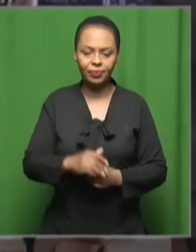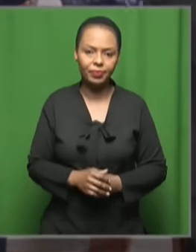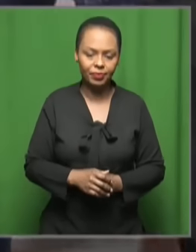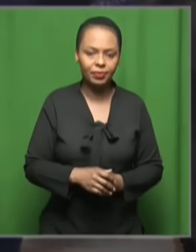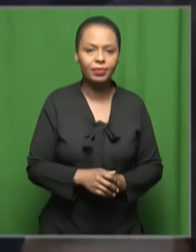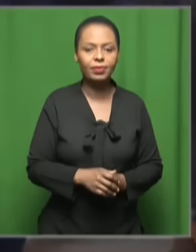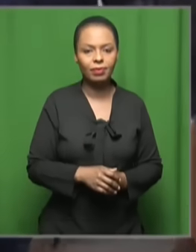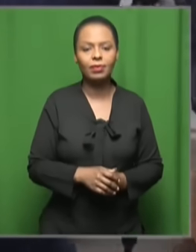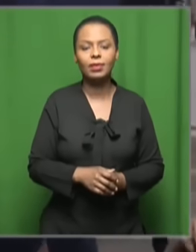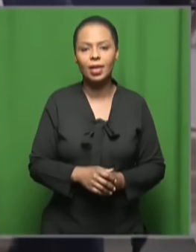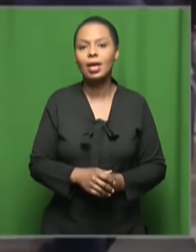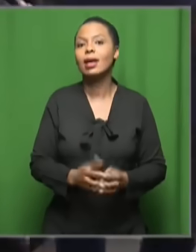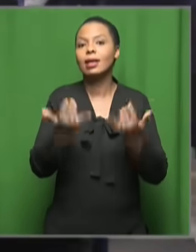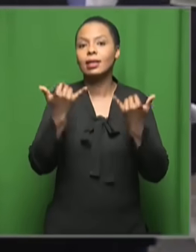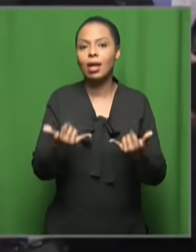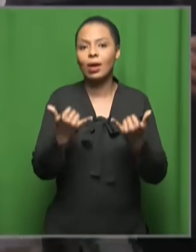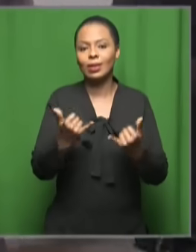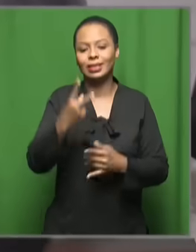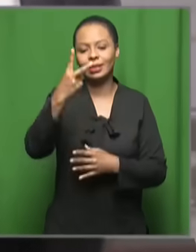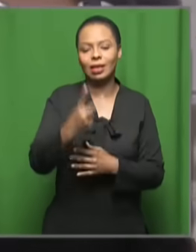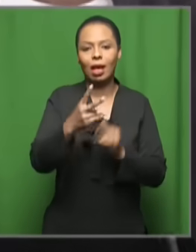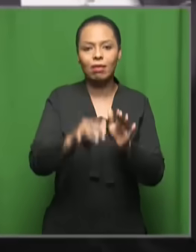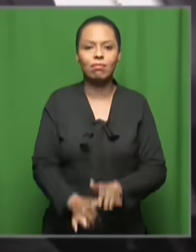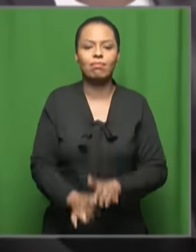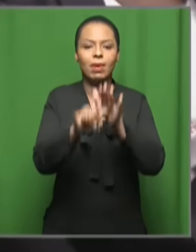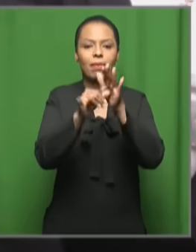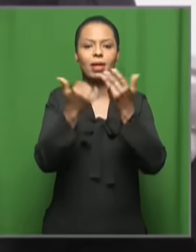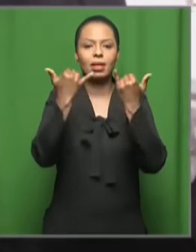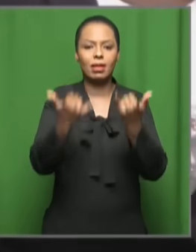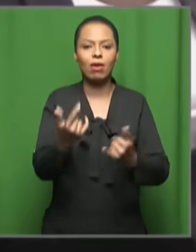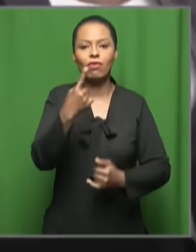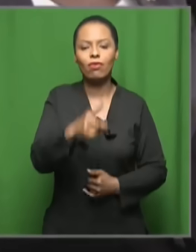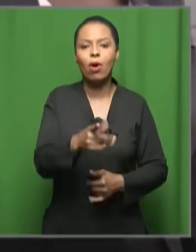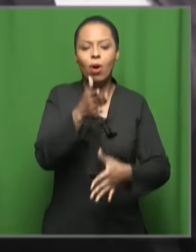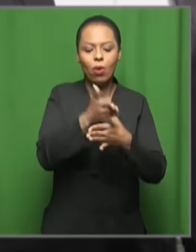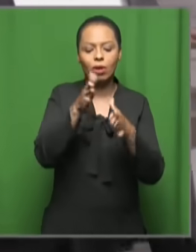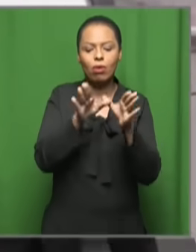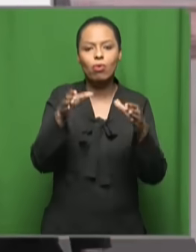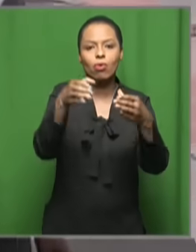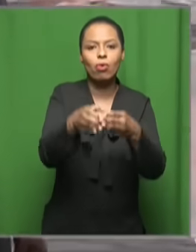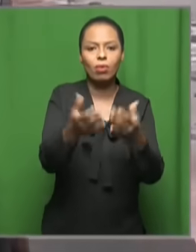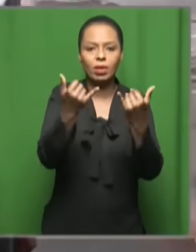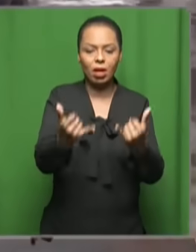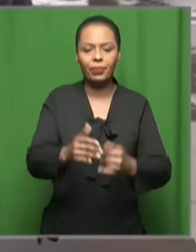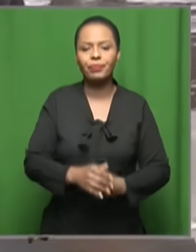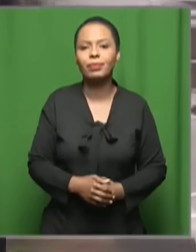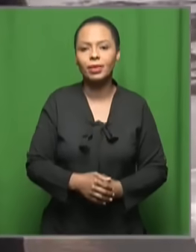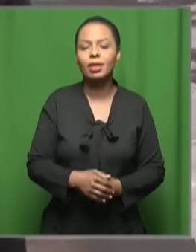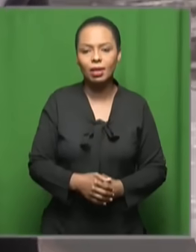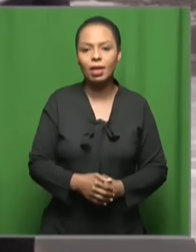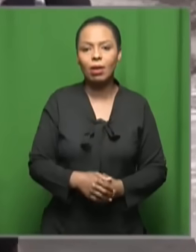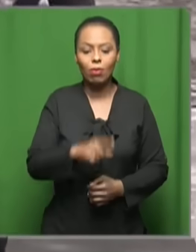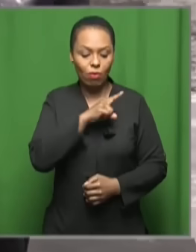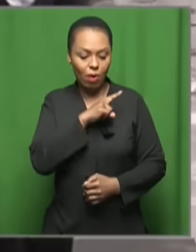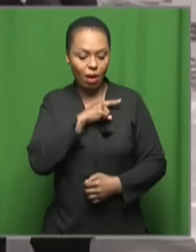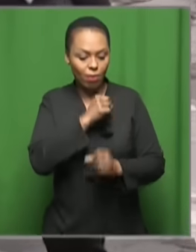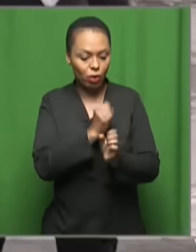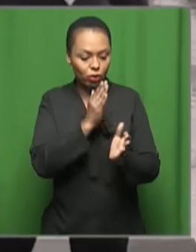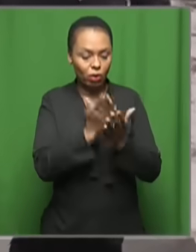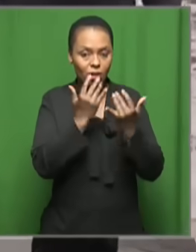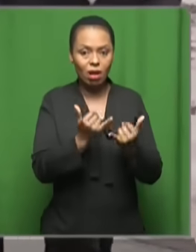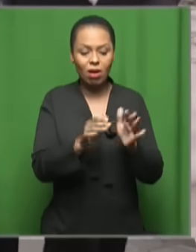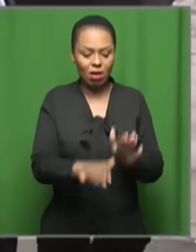very well with the second priority, for this particular working group, and that is asset recovery measures. I mean,